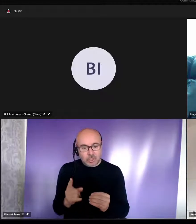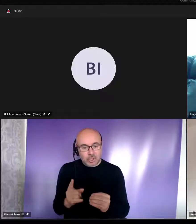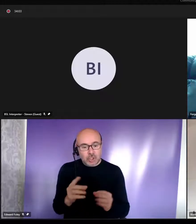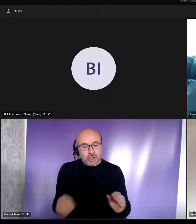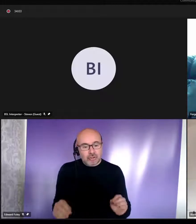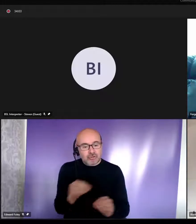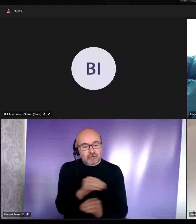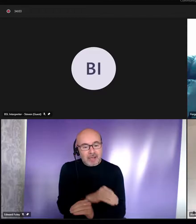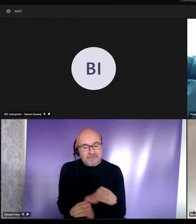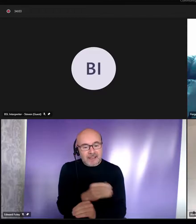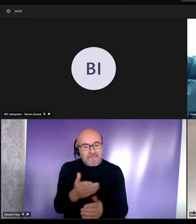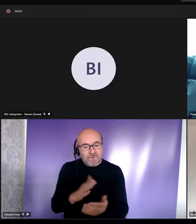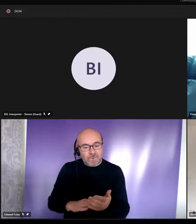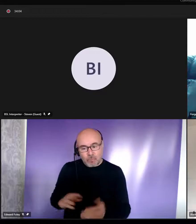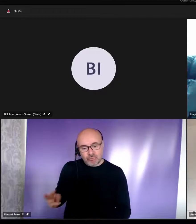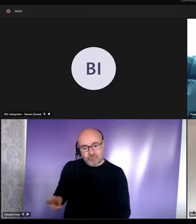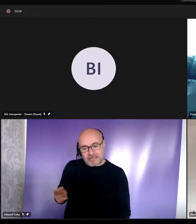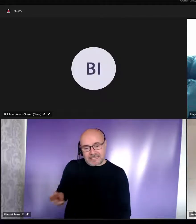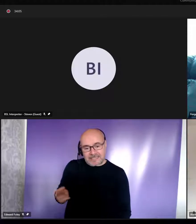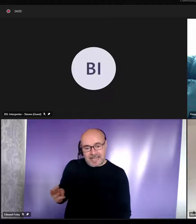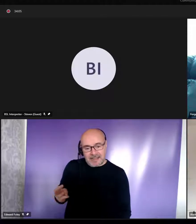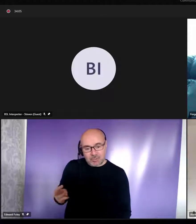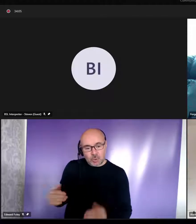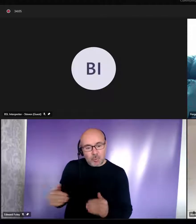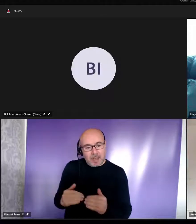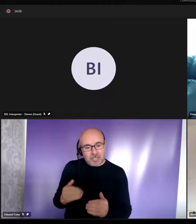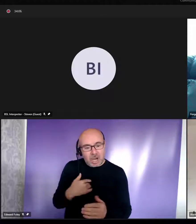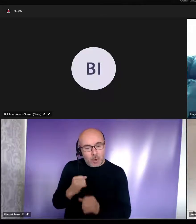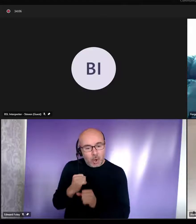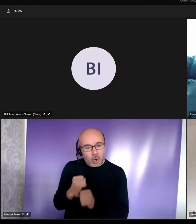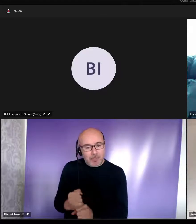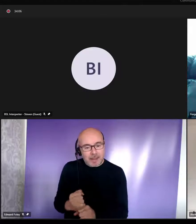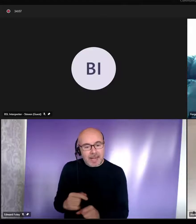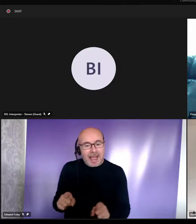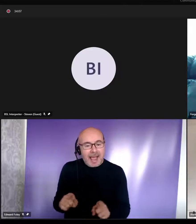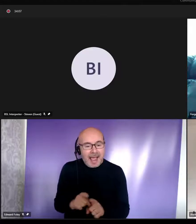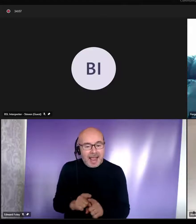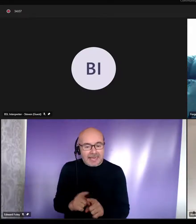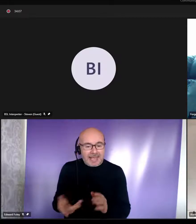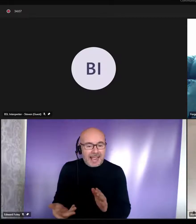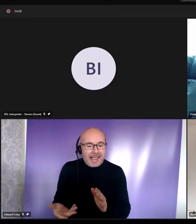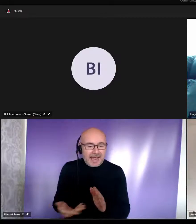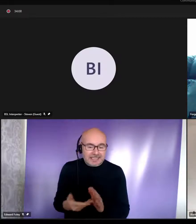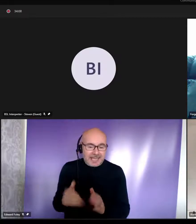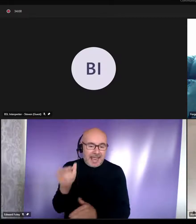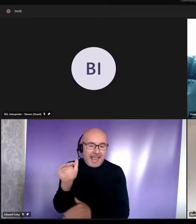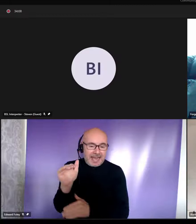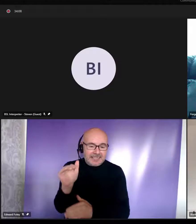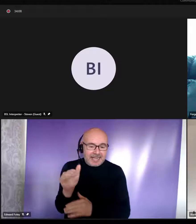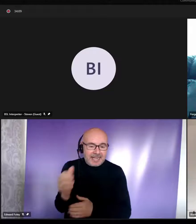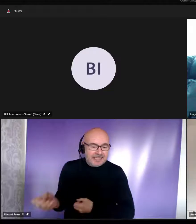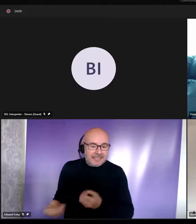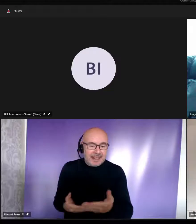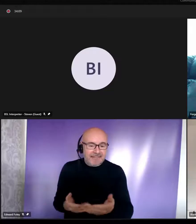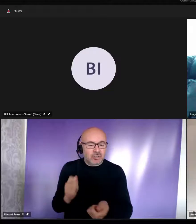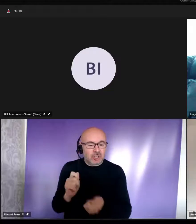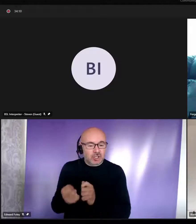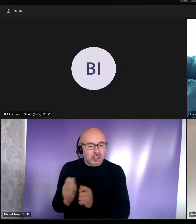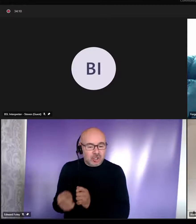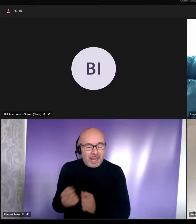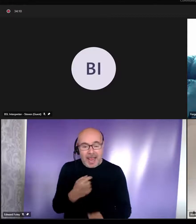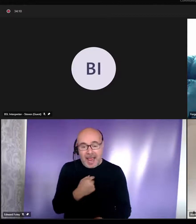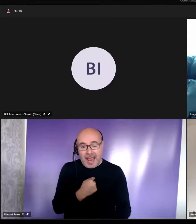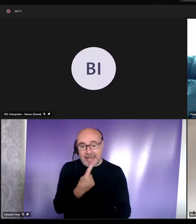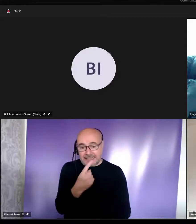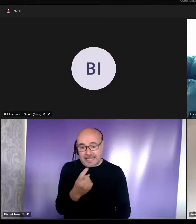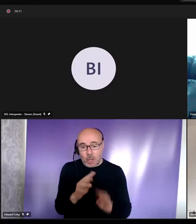expenditure commitments, and the creation of budget to reflect external income and service delivery changes. So I can refer committee back to paragraph 2.